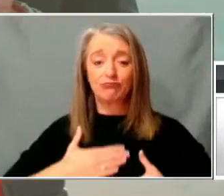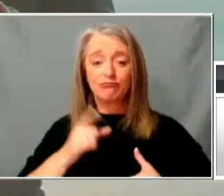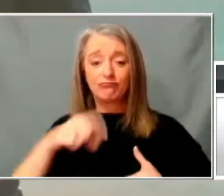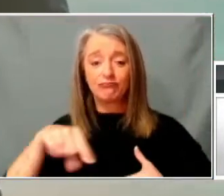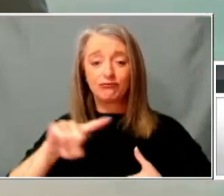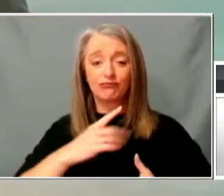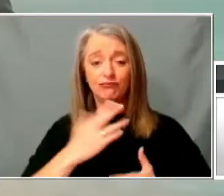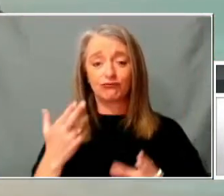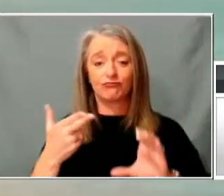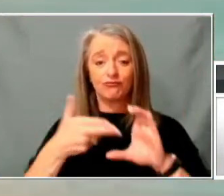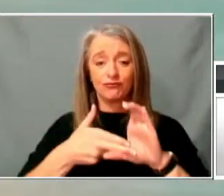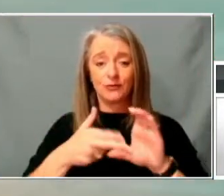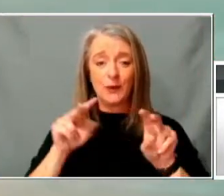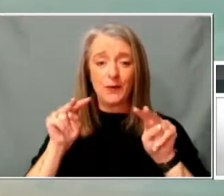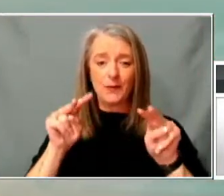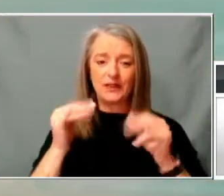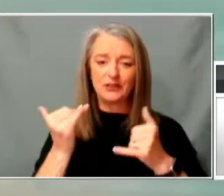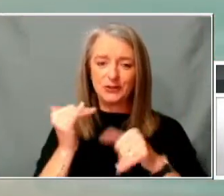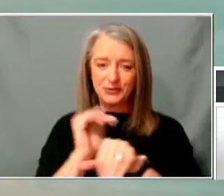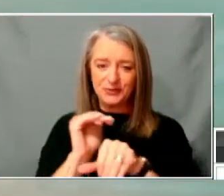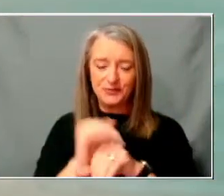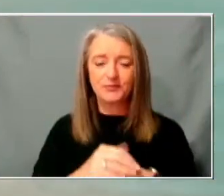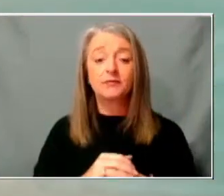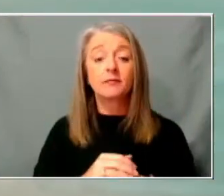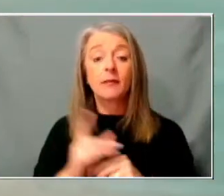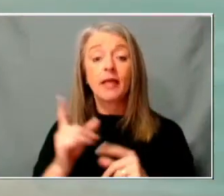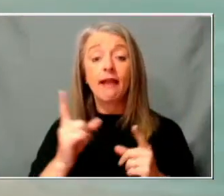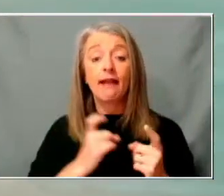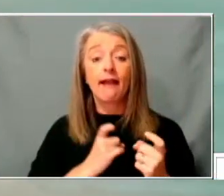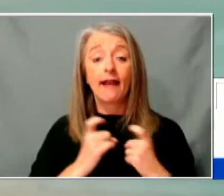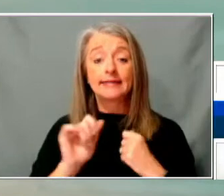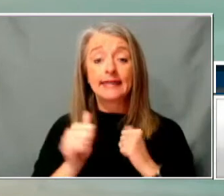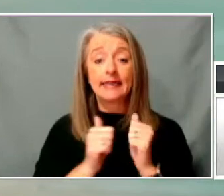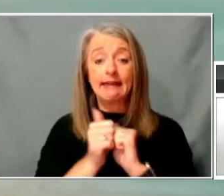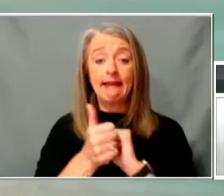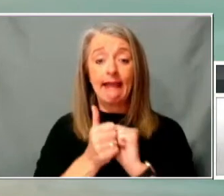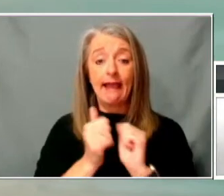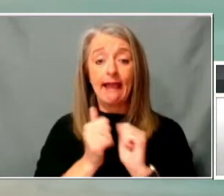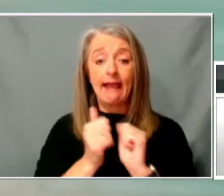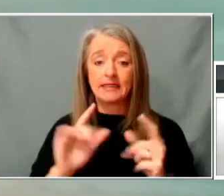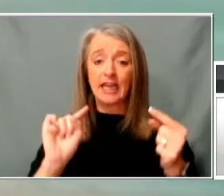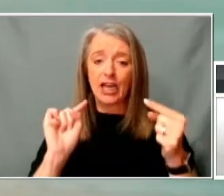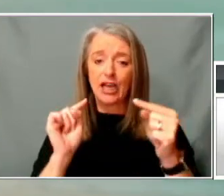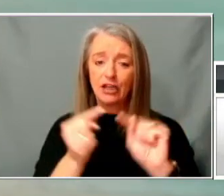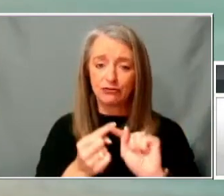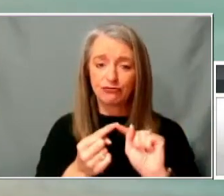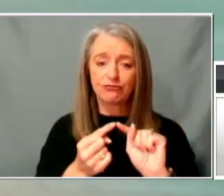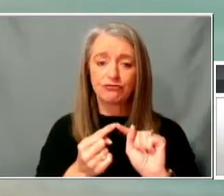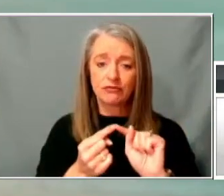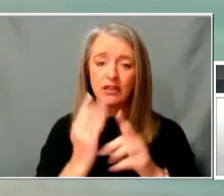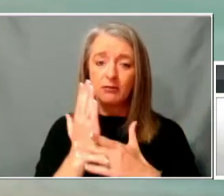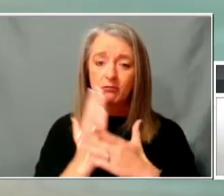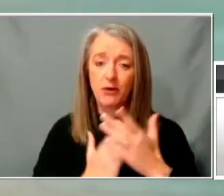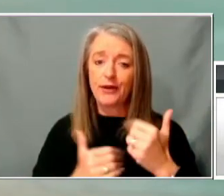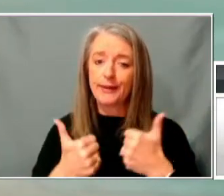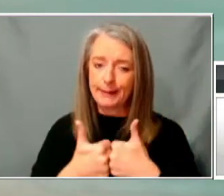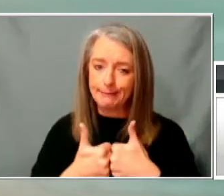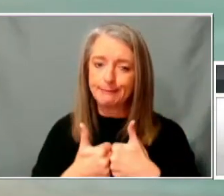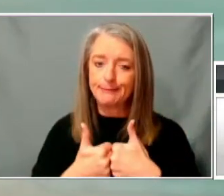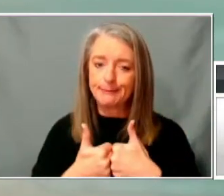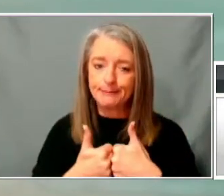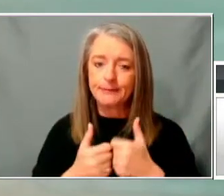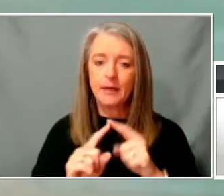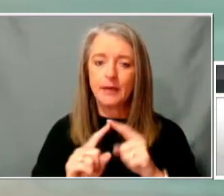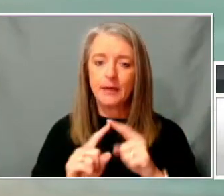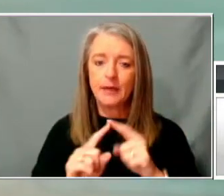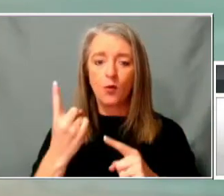again, we will be watching you tonight. Well, ask any athlete, and they will tell you injuries, they are just part of the game. But it was a single